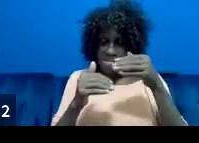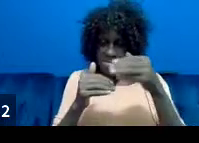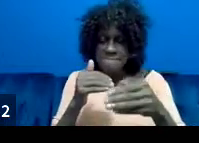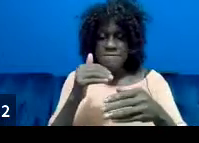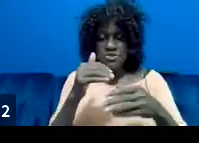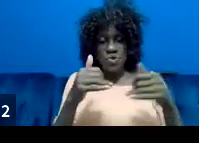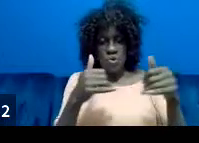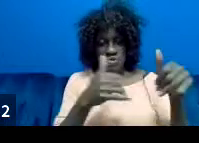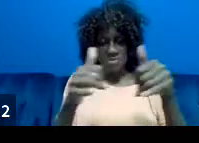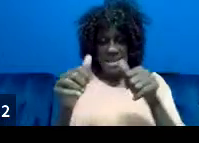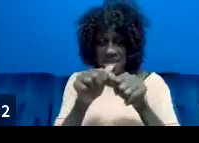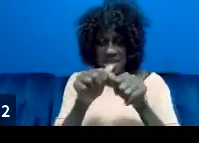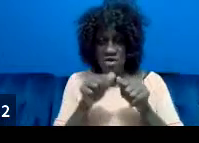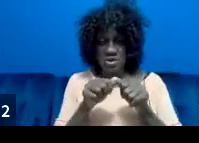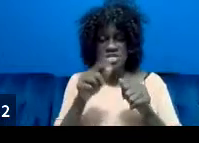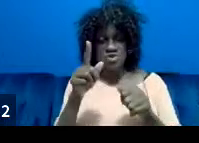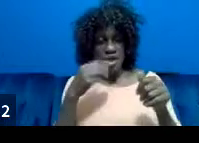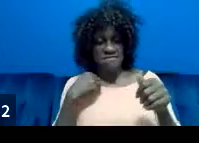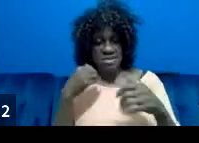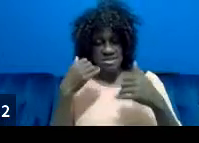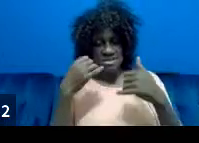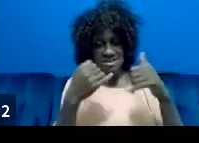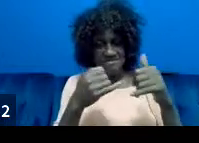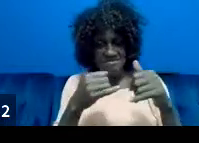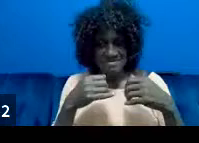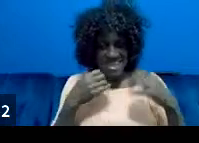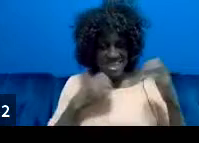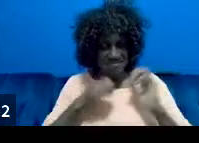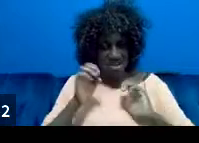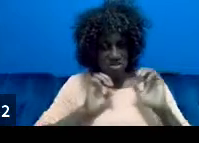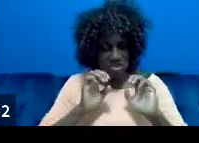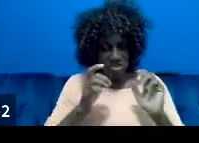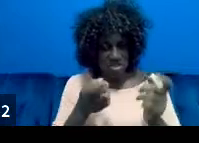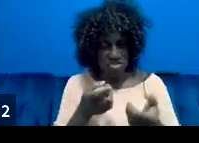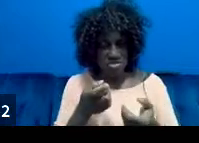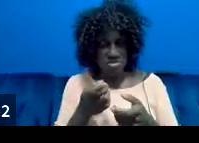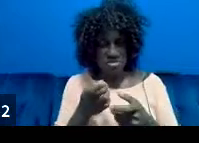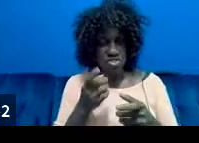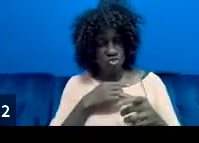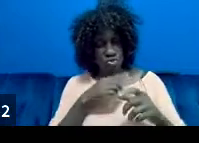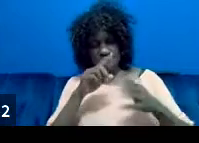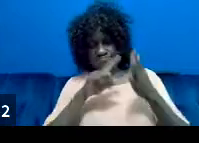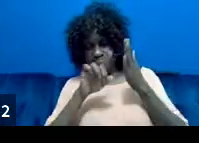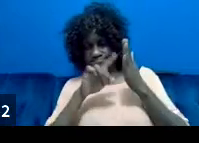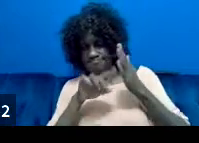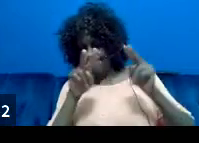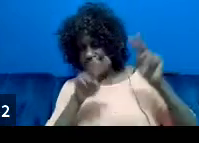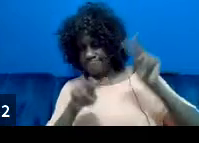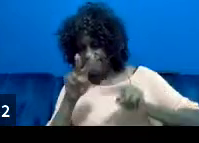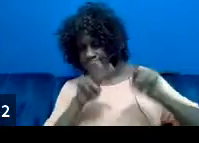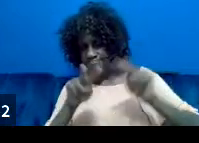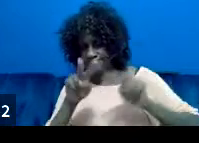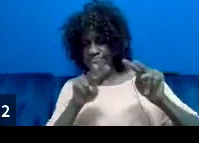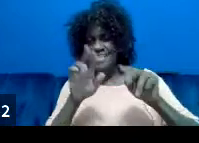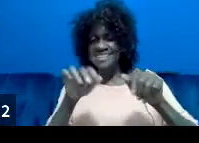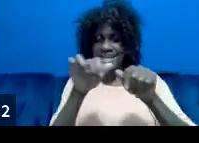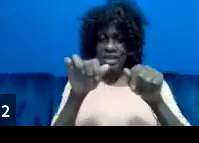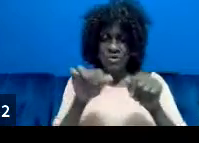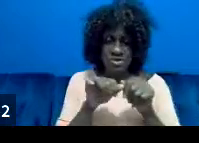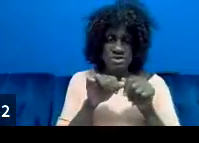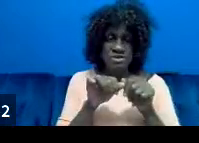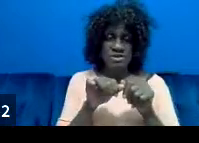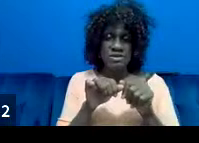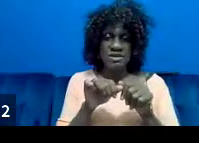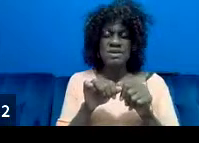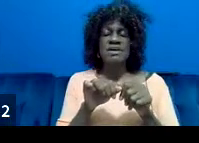area and kind of gives you that evaluation tool to evaluate that existing play area. What I also